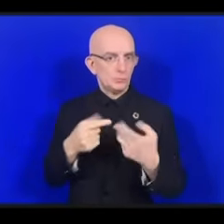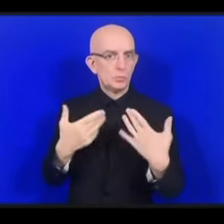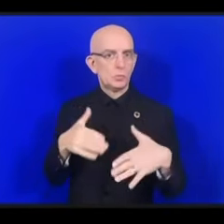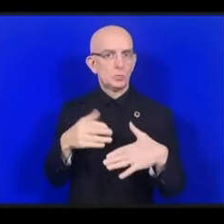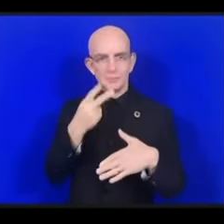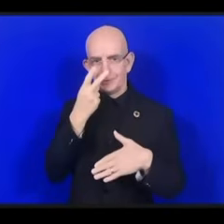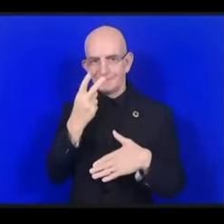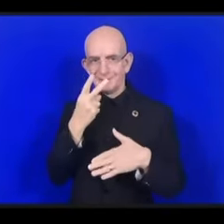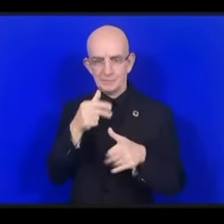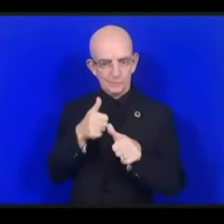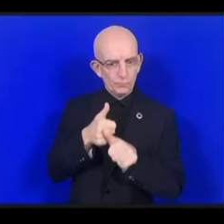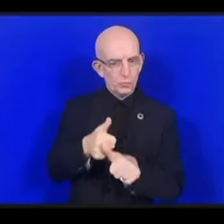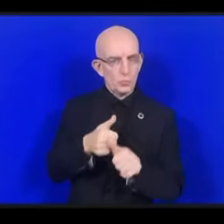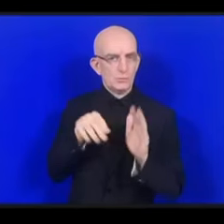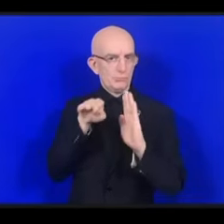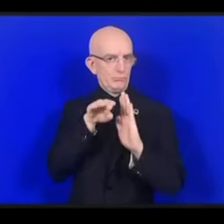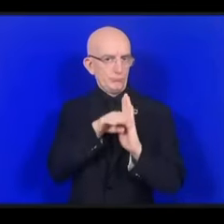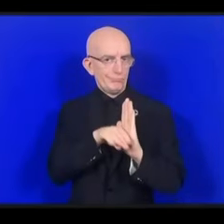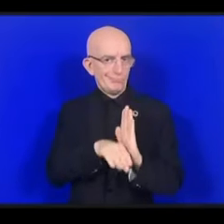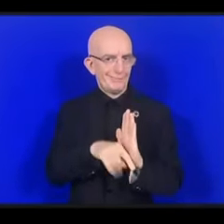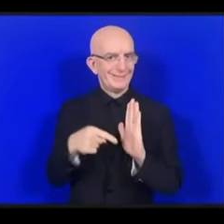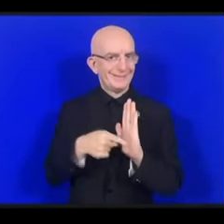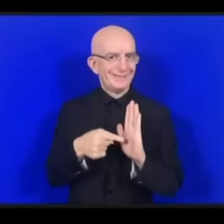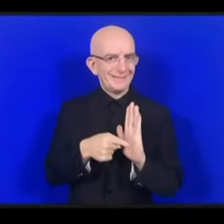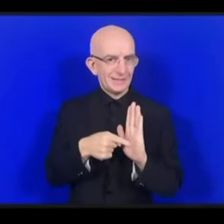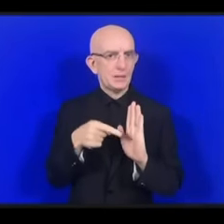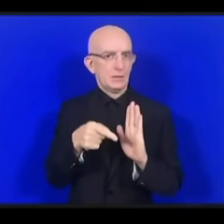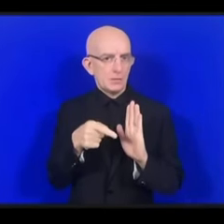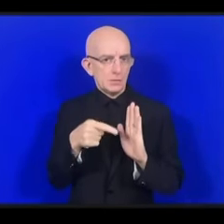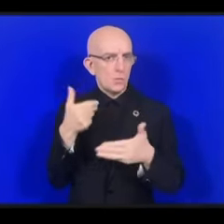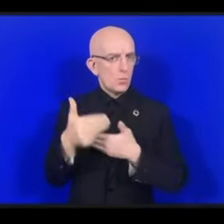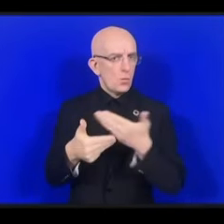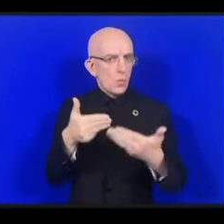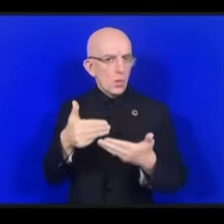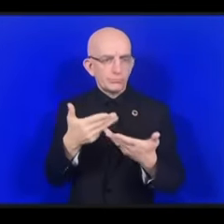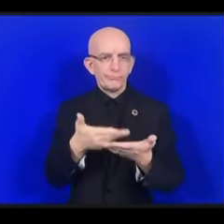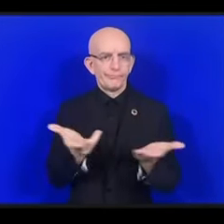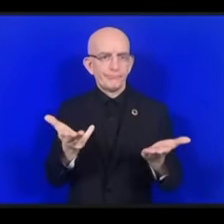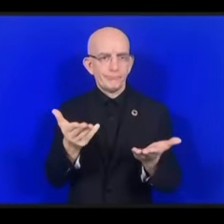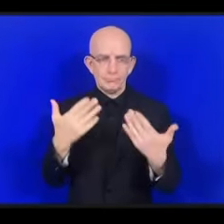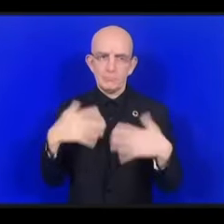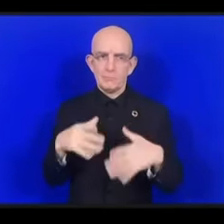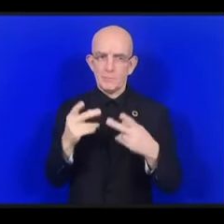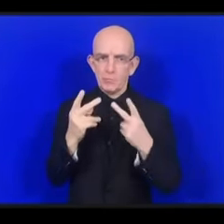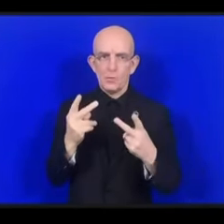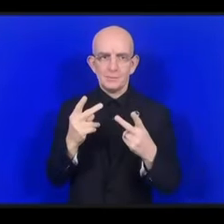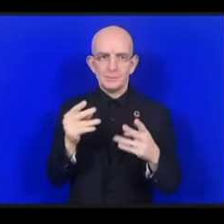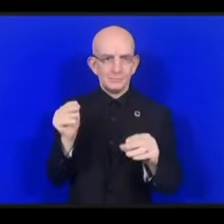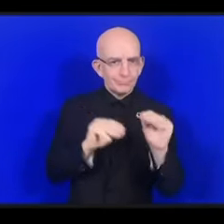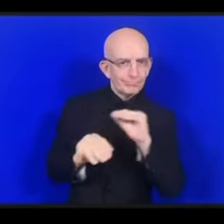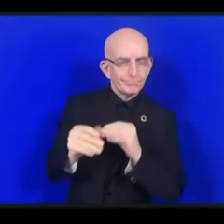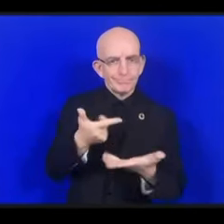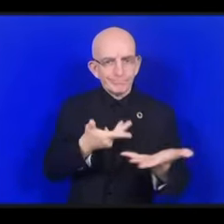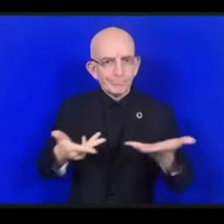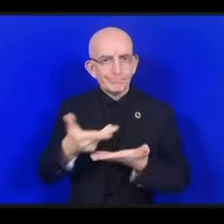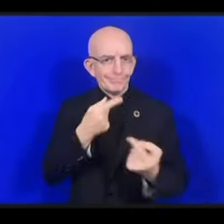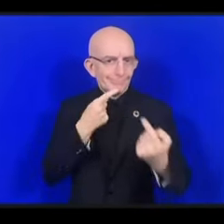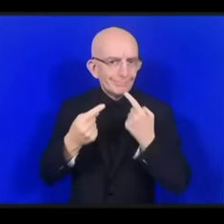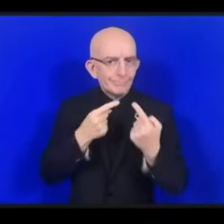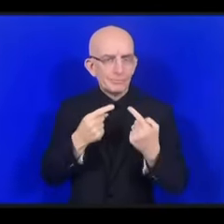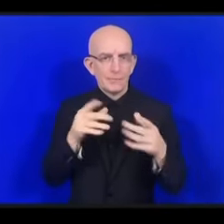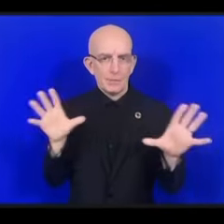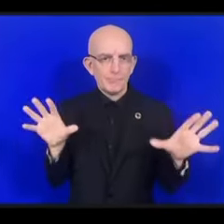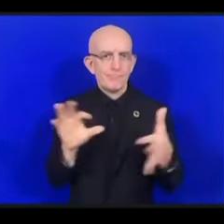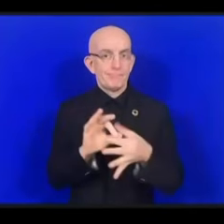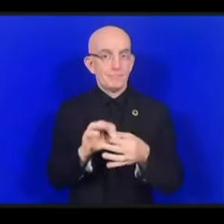for developers of advanced artificial intelligence systems. This initiative is very important,